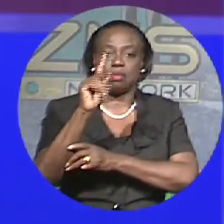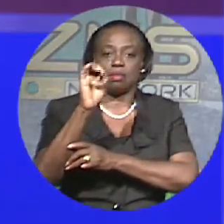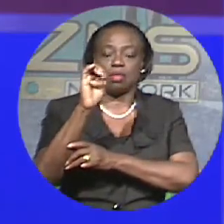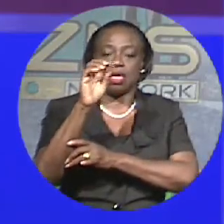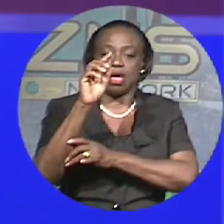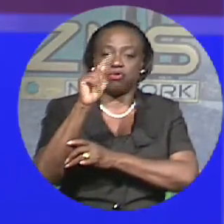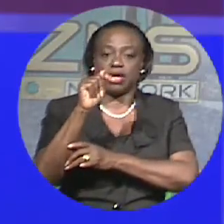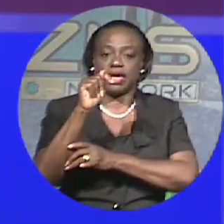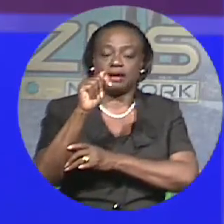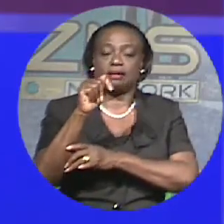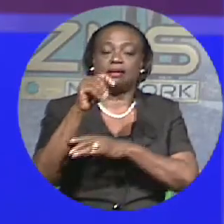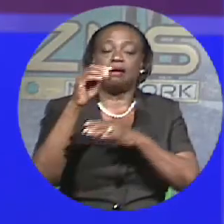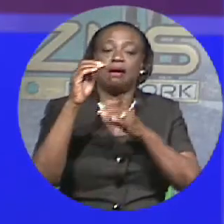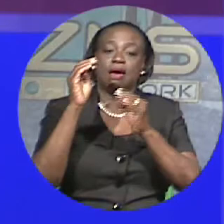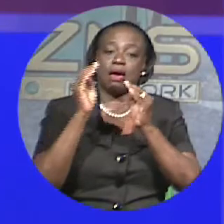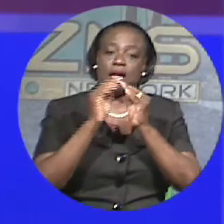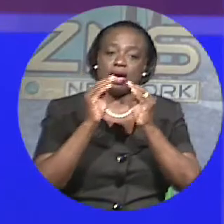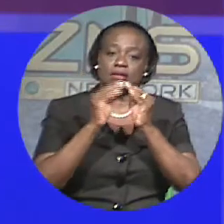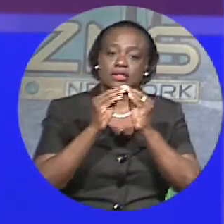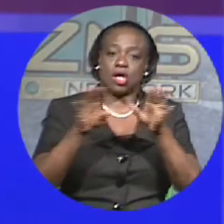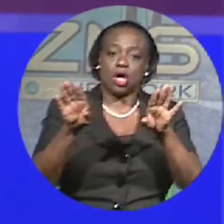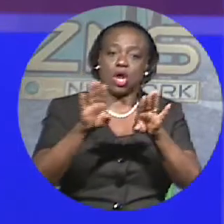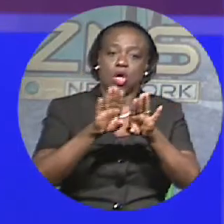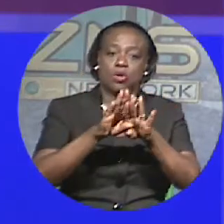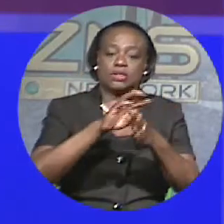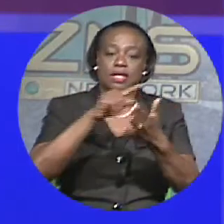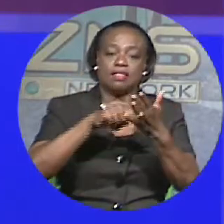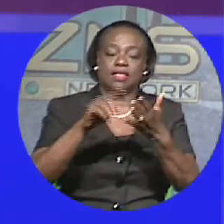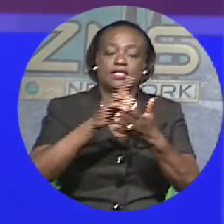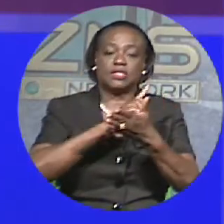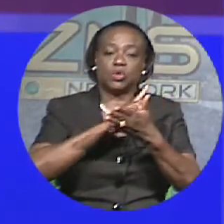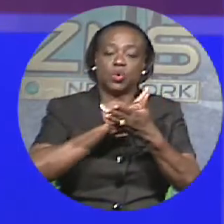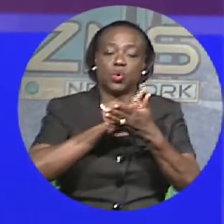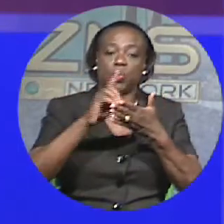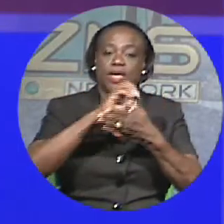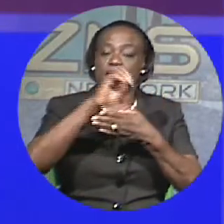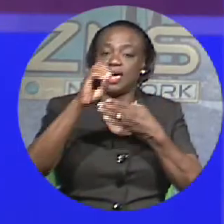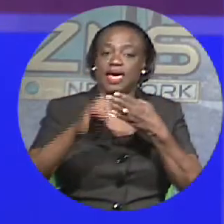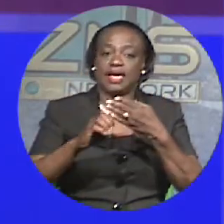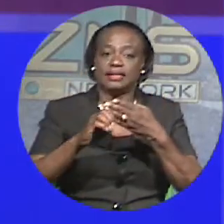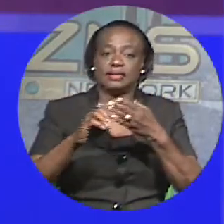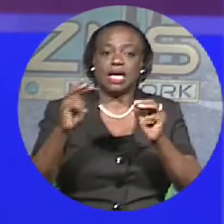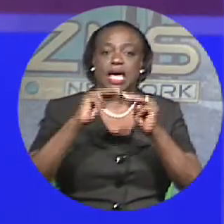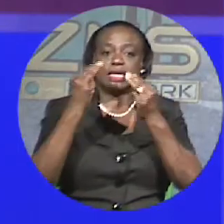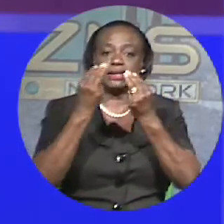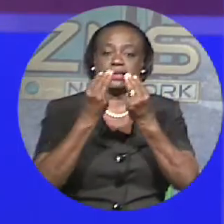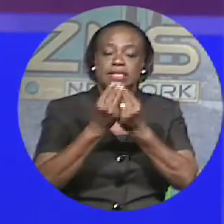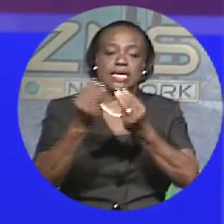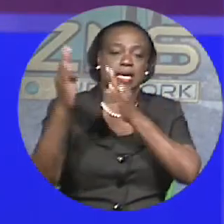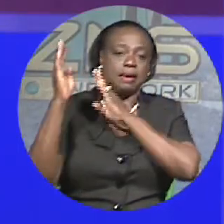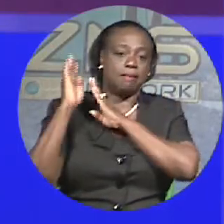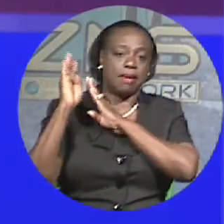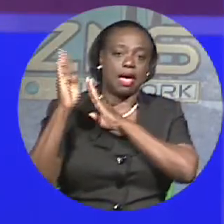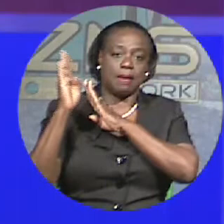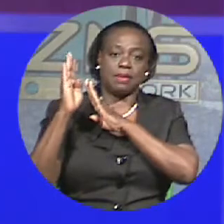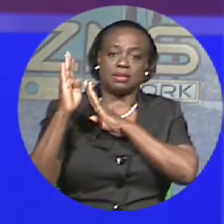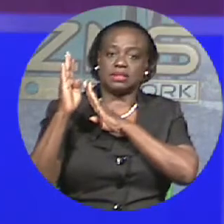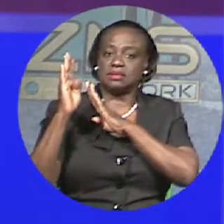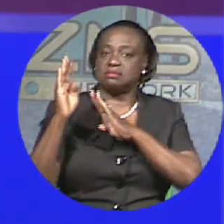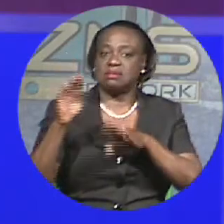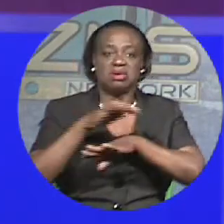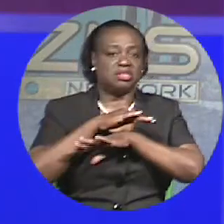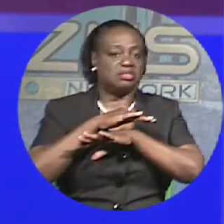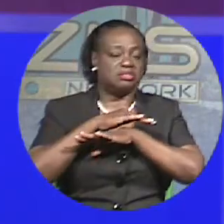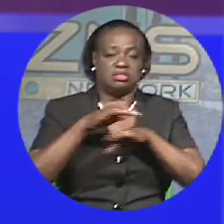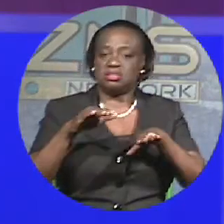Championship closed out over the weekend, with Team Bahamas failing to pick up a single victory in the four-team double round-robin tournament. This